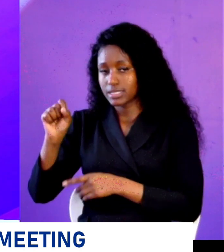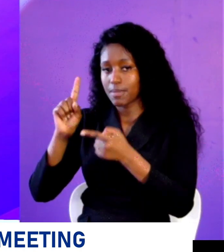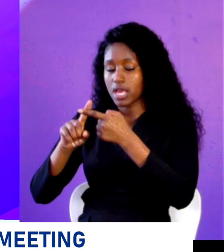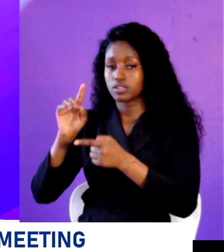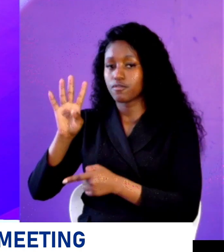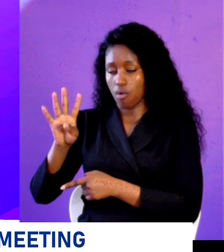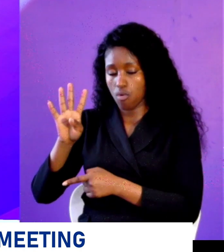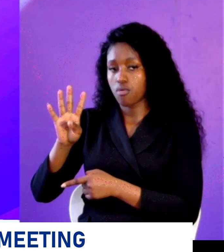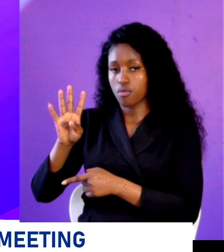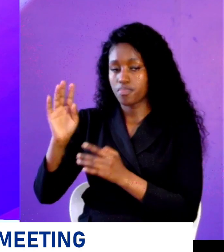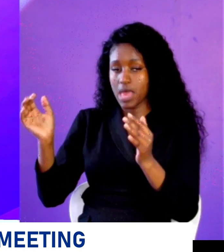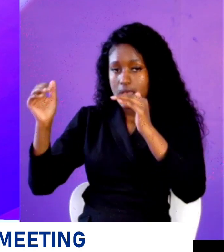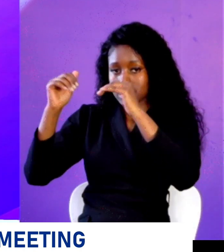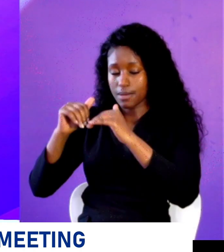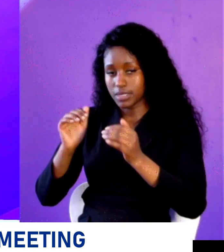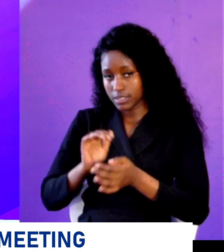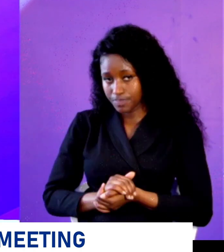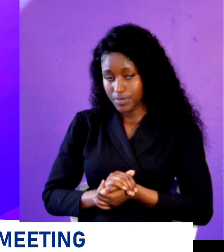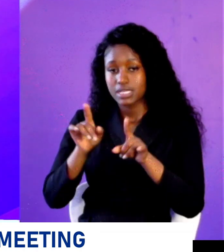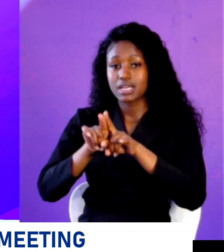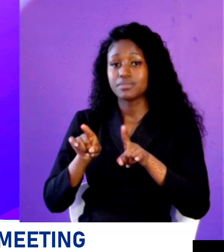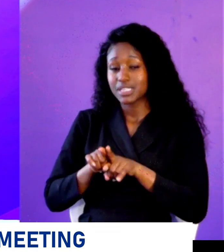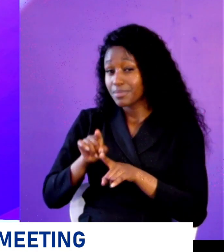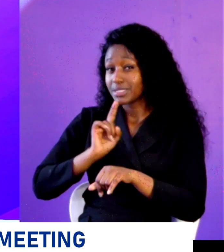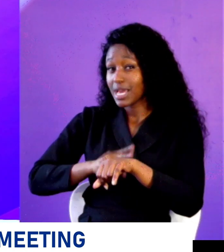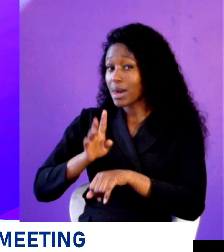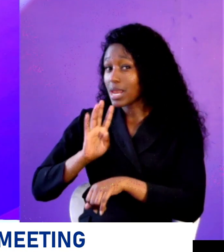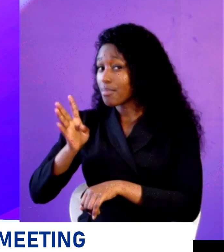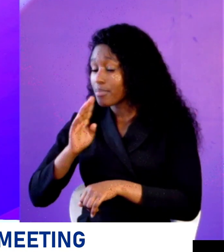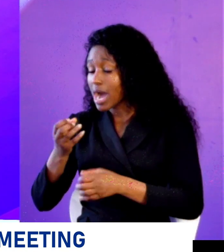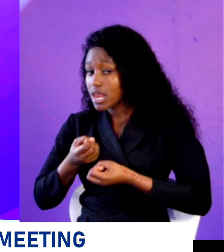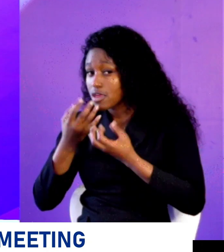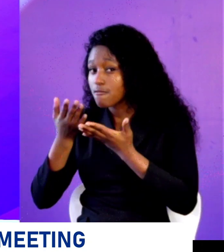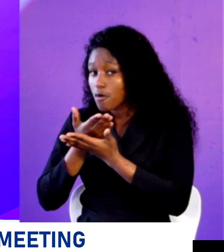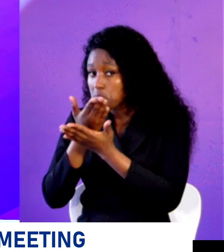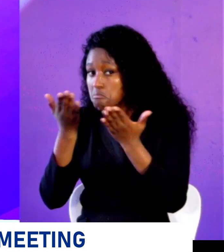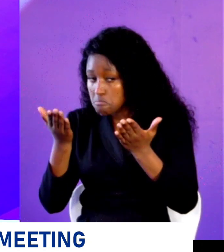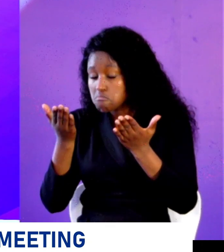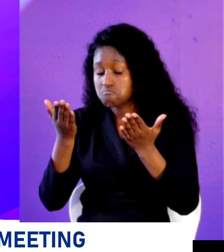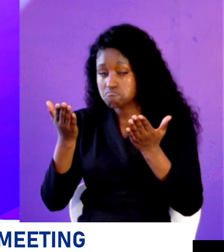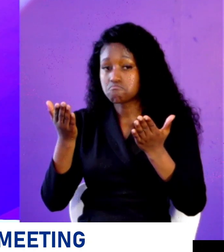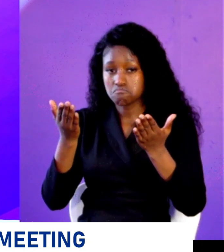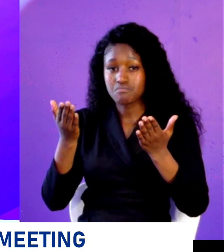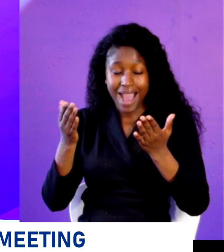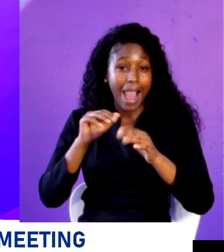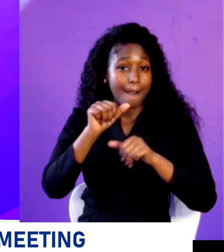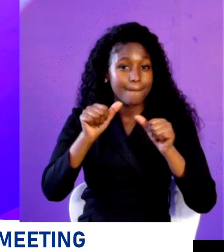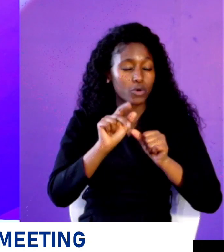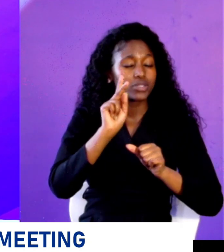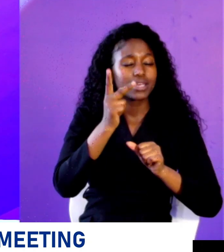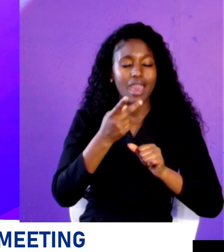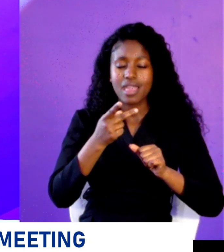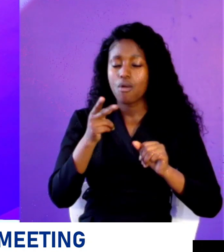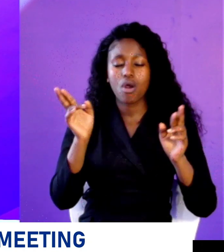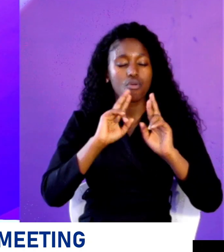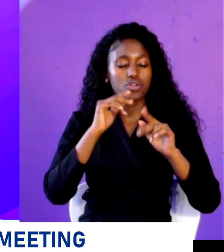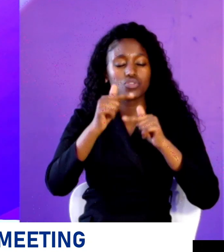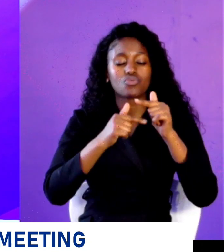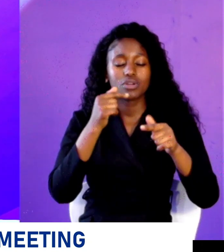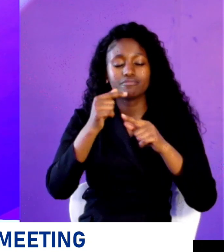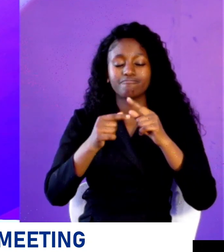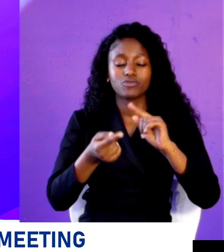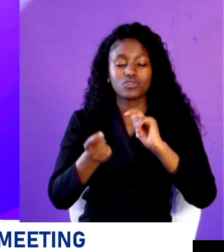UNFFS+4 summit, and during his address, he reaffirmed Kenya's unwavering commitment to transforming its